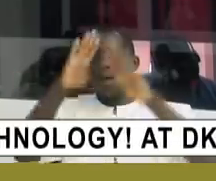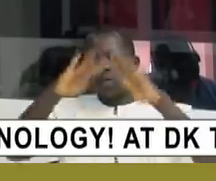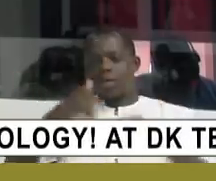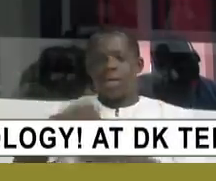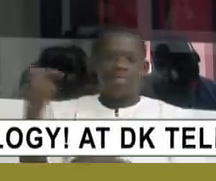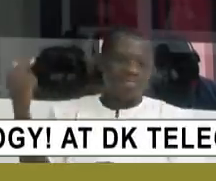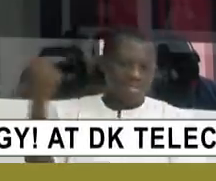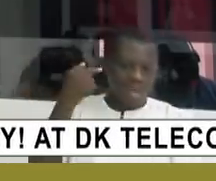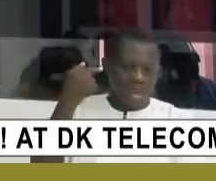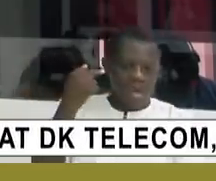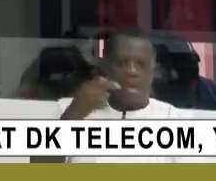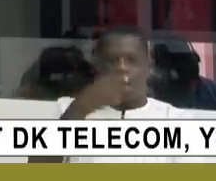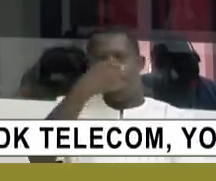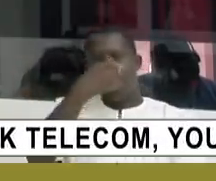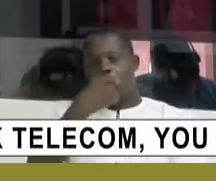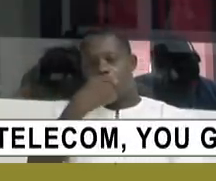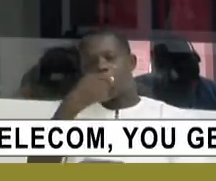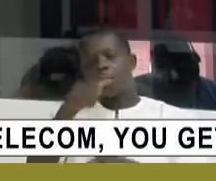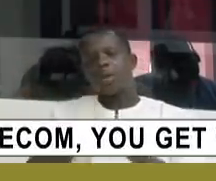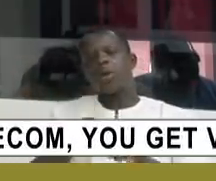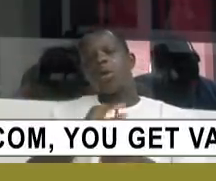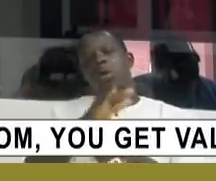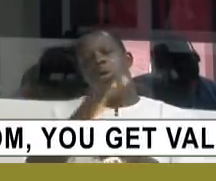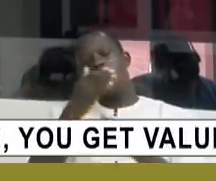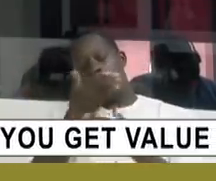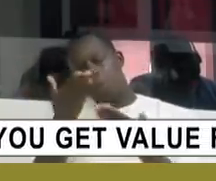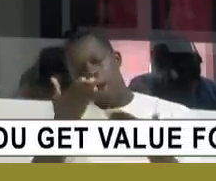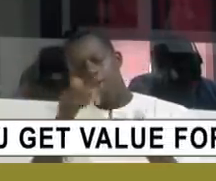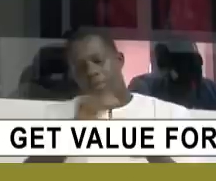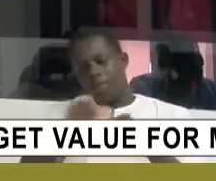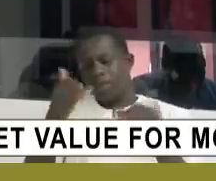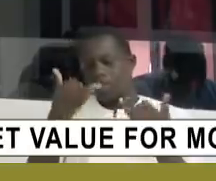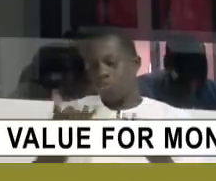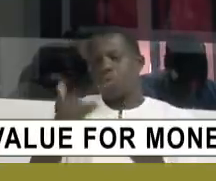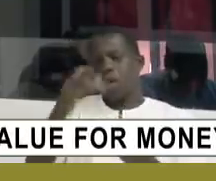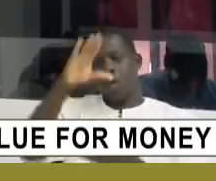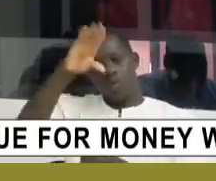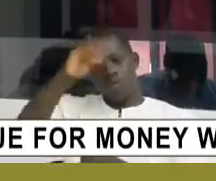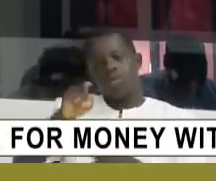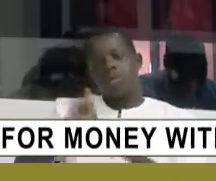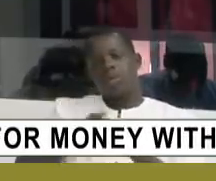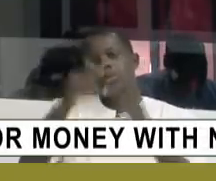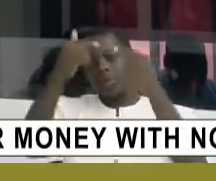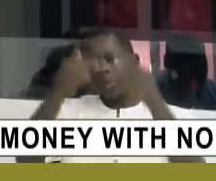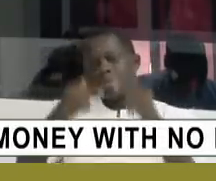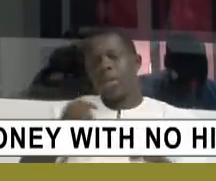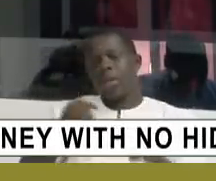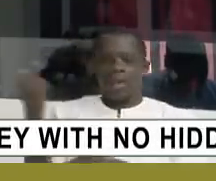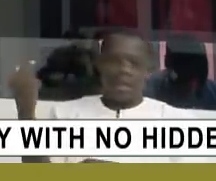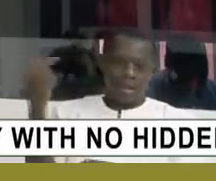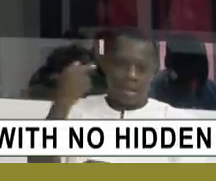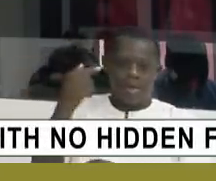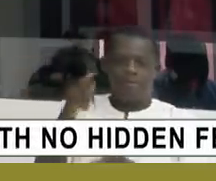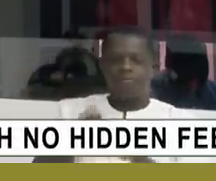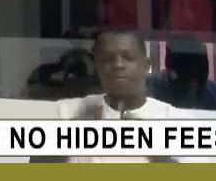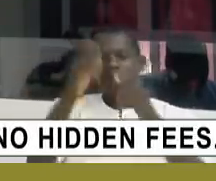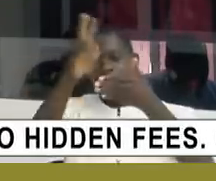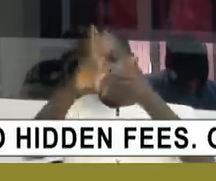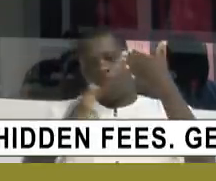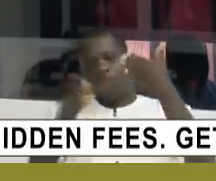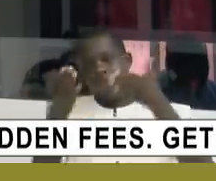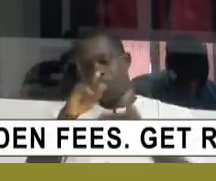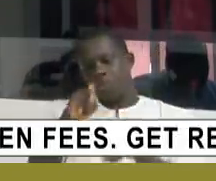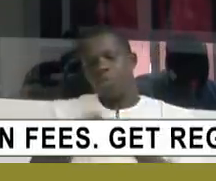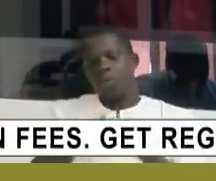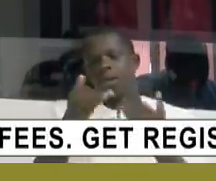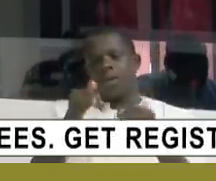Singhateh said, sir, why can't we do it now? This is just the statement that I paraphrased to you. And